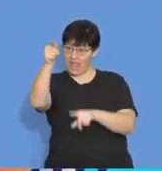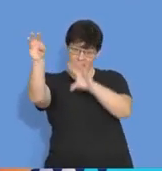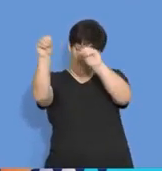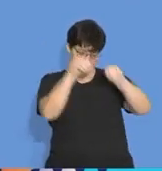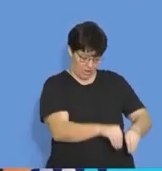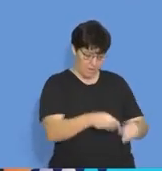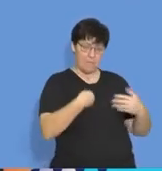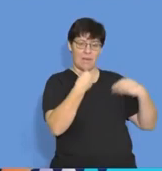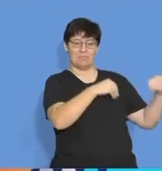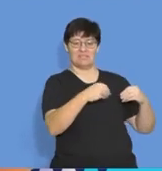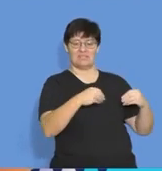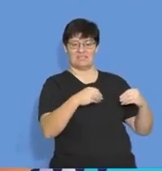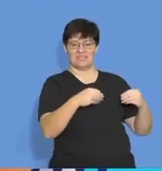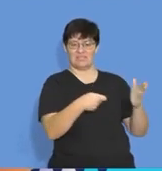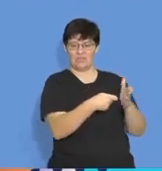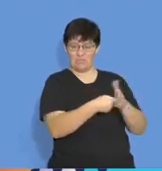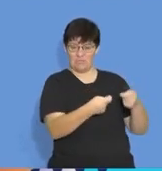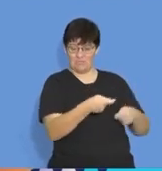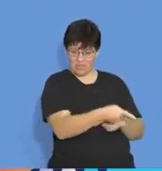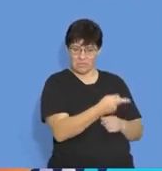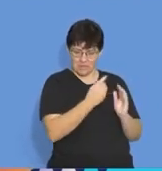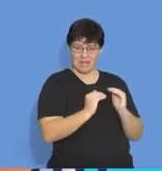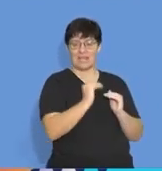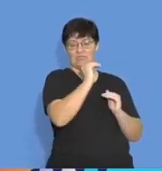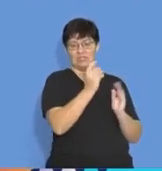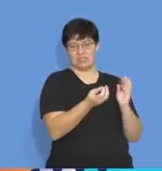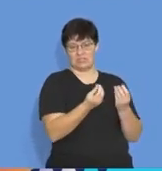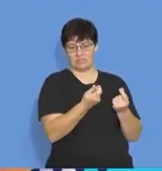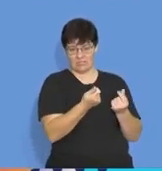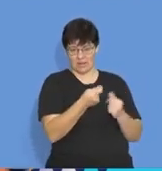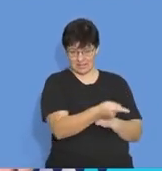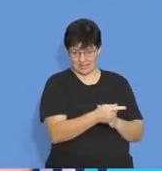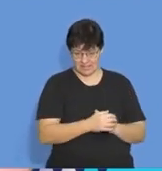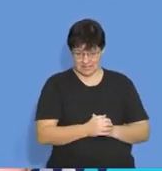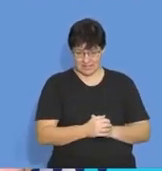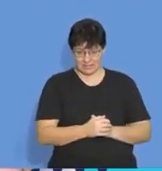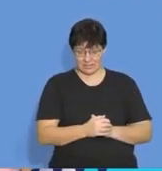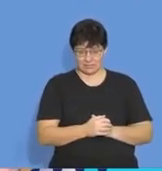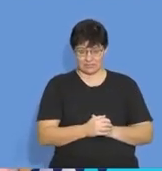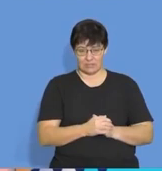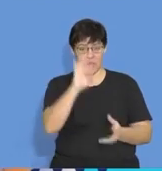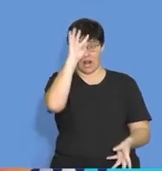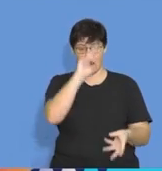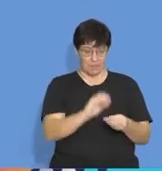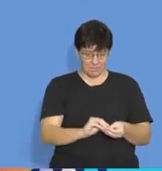good to my business would increase the cost price of that good. Okay, add all of that